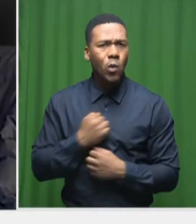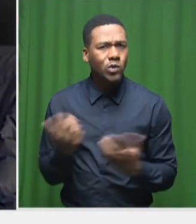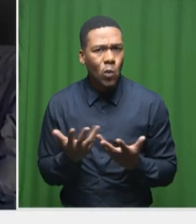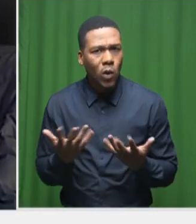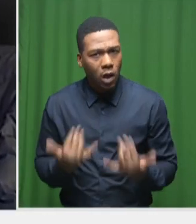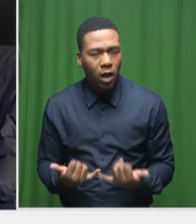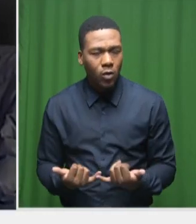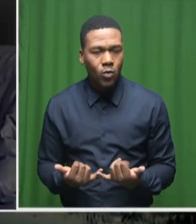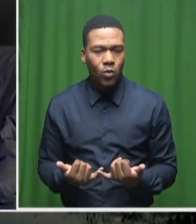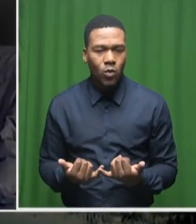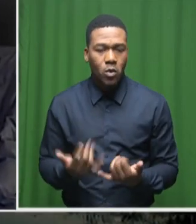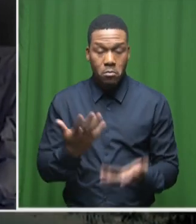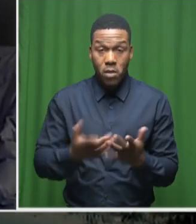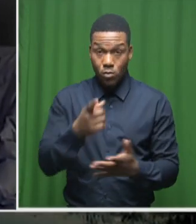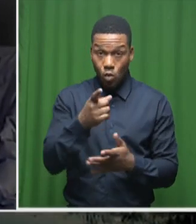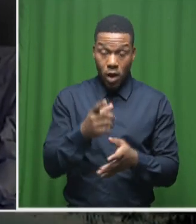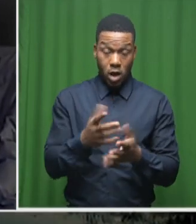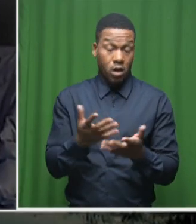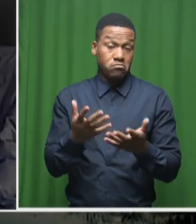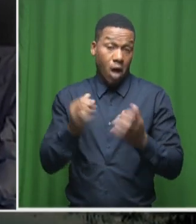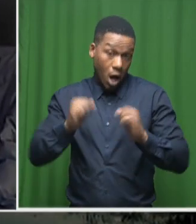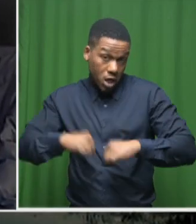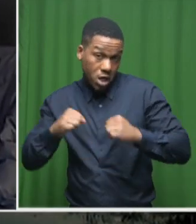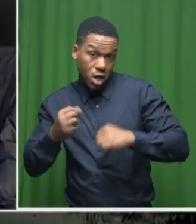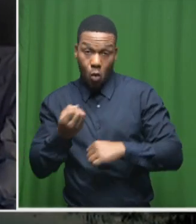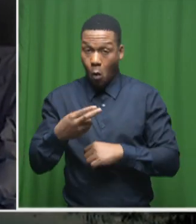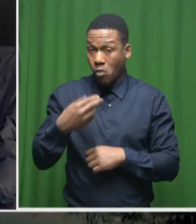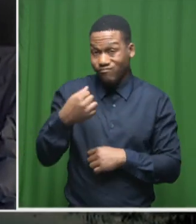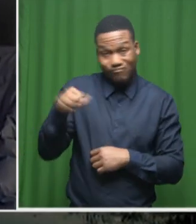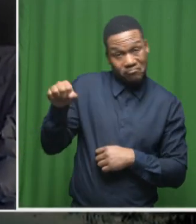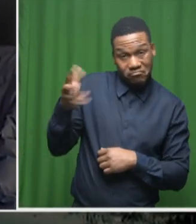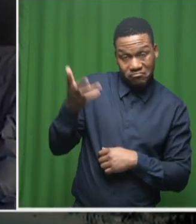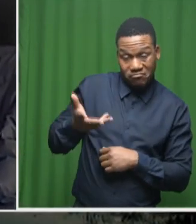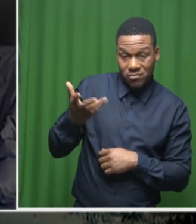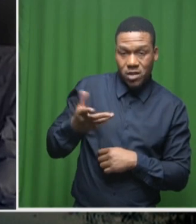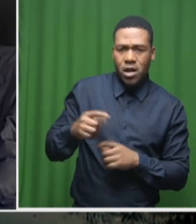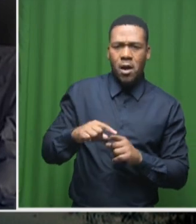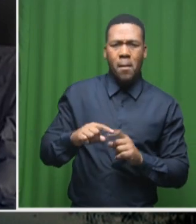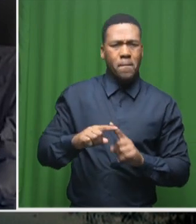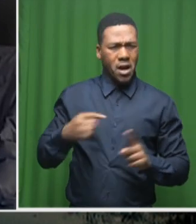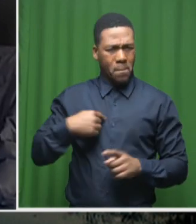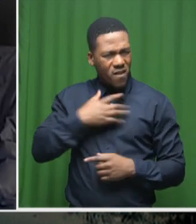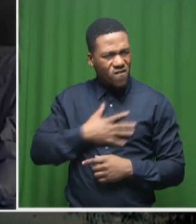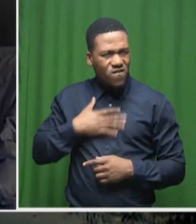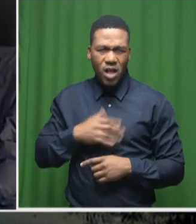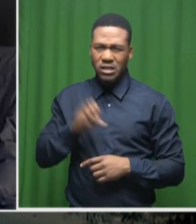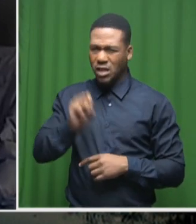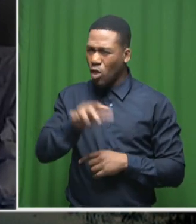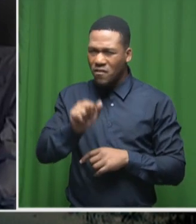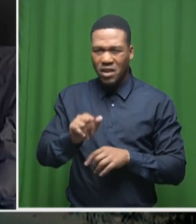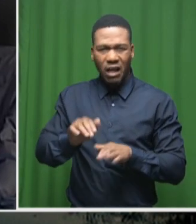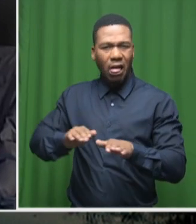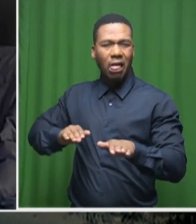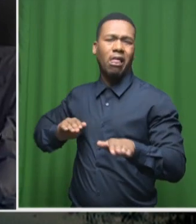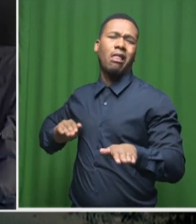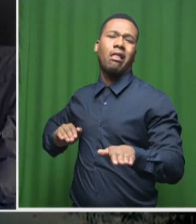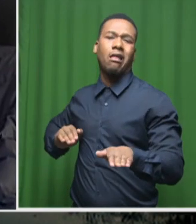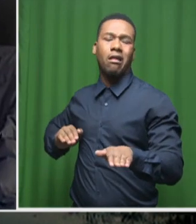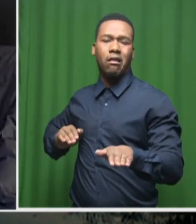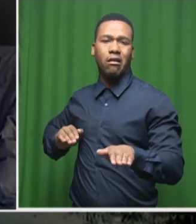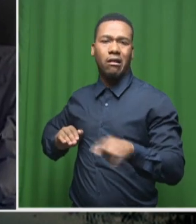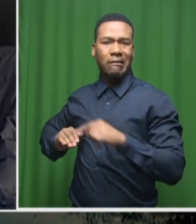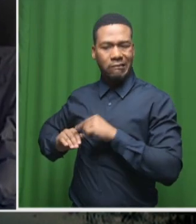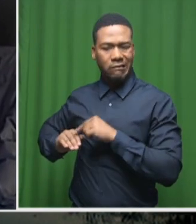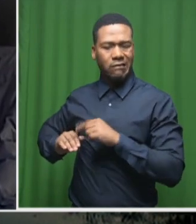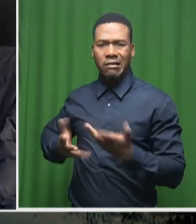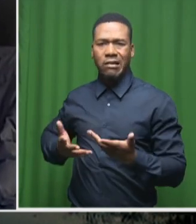perhaps maybe you can agree or disagree here, but that South Africa is lagging very much so behind other countries in terms of